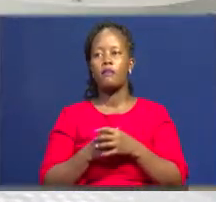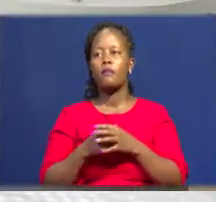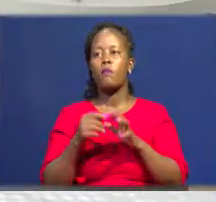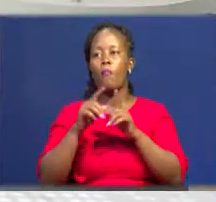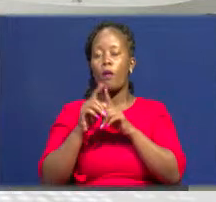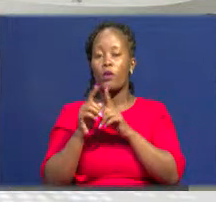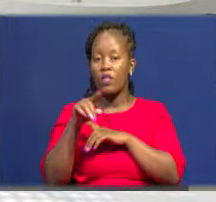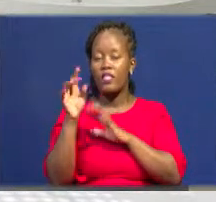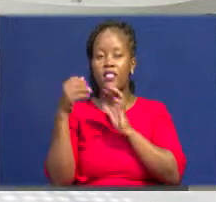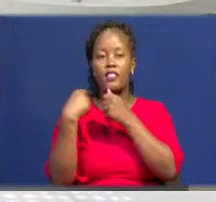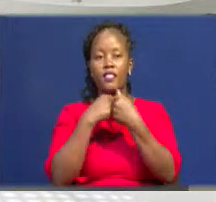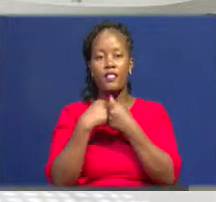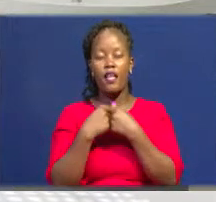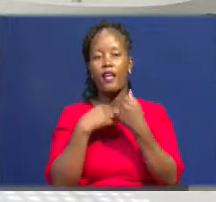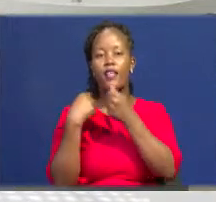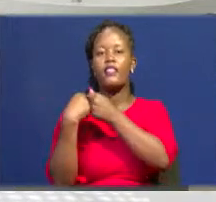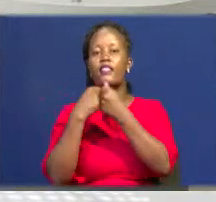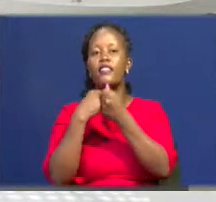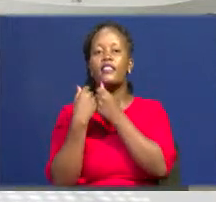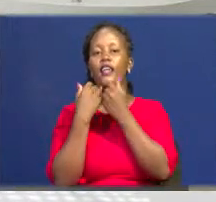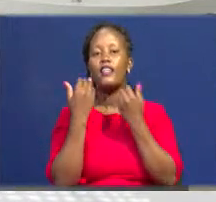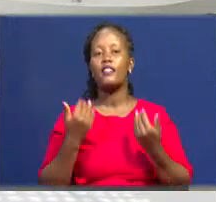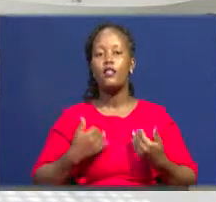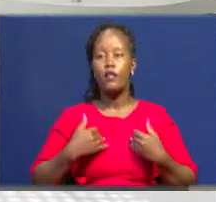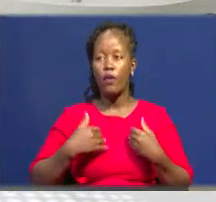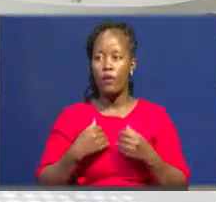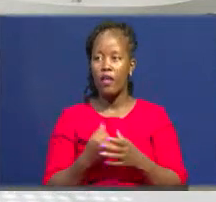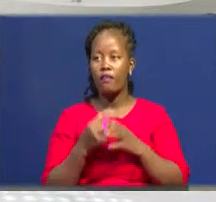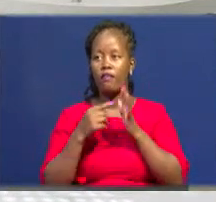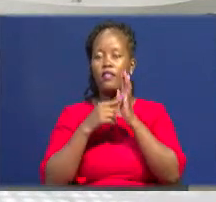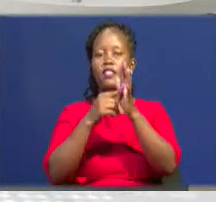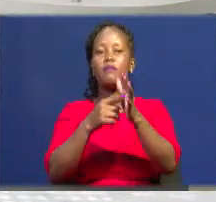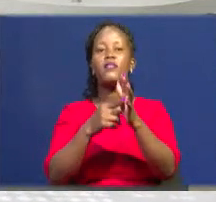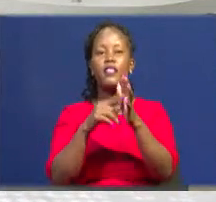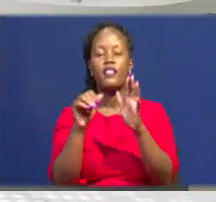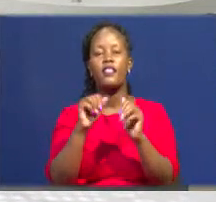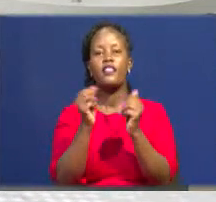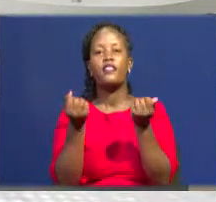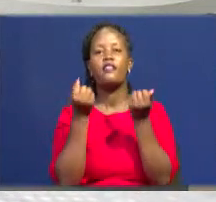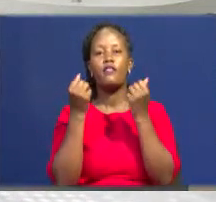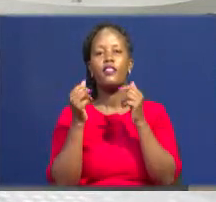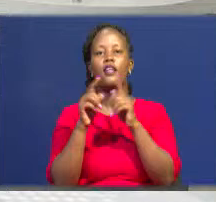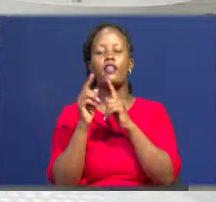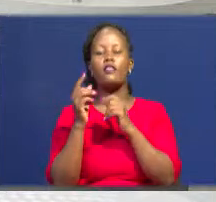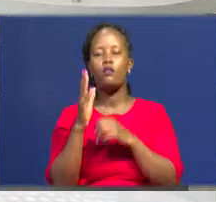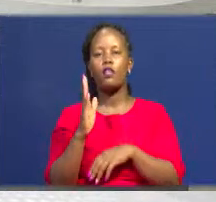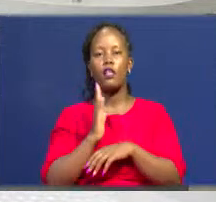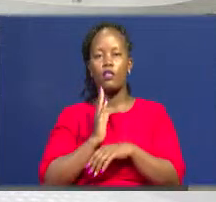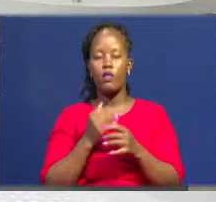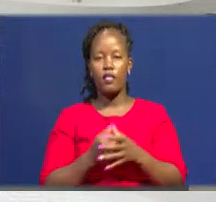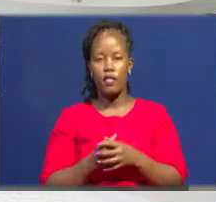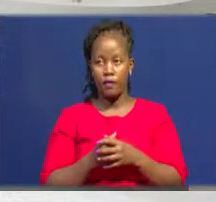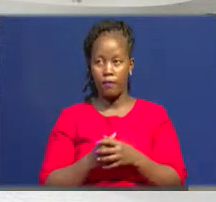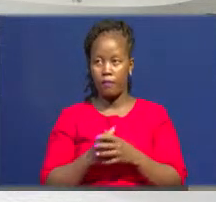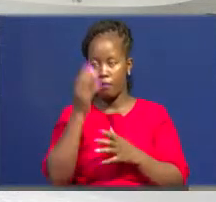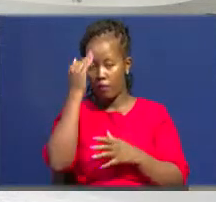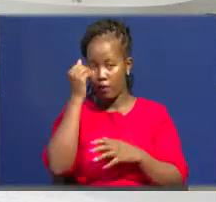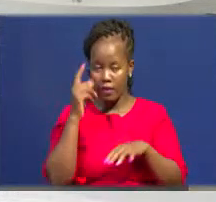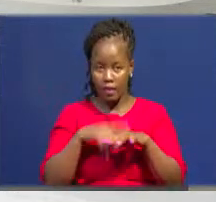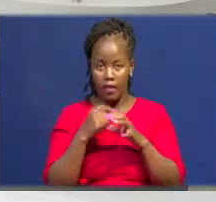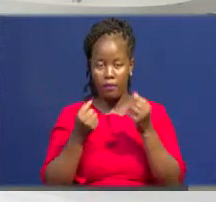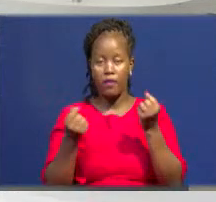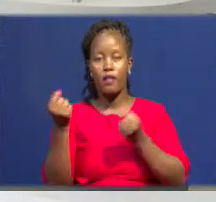And that's the time when you actually involve the security. Mm-hmm. I can tell you the safety and security work hand in hand. Mm. Because when the rally